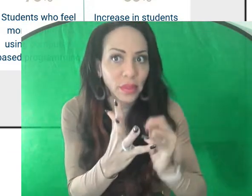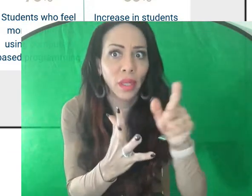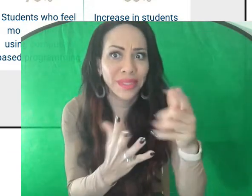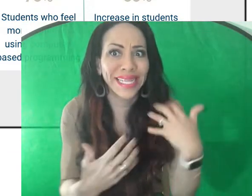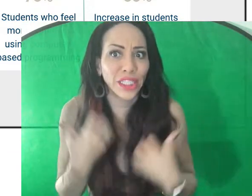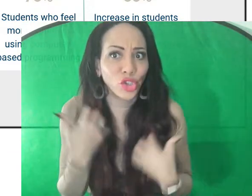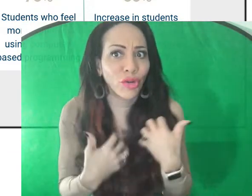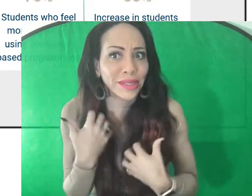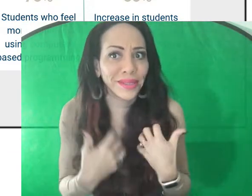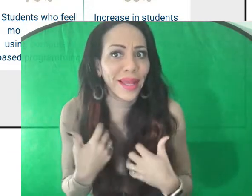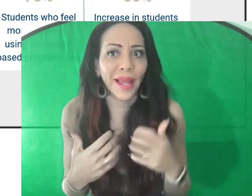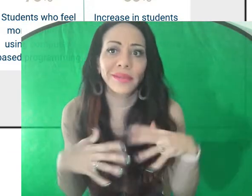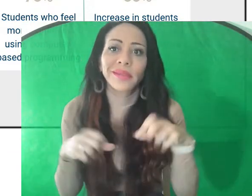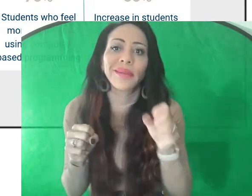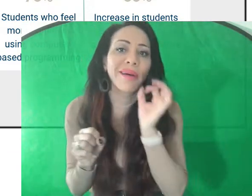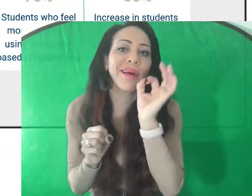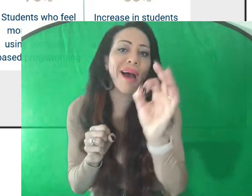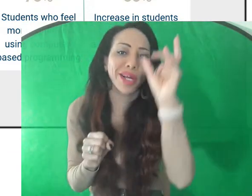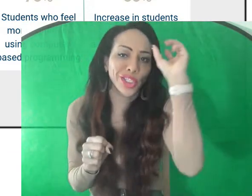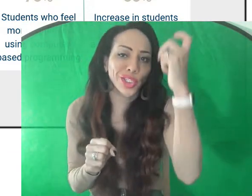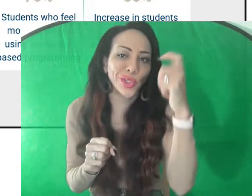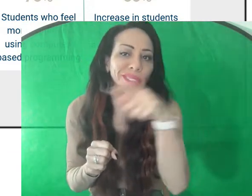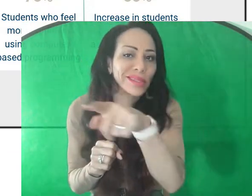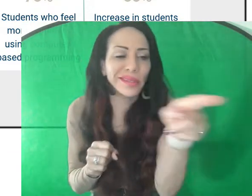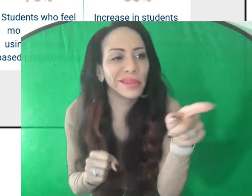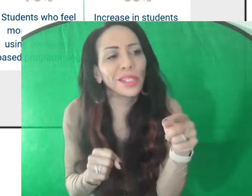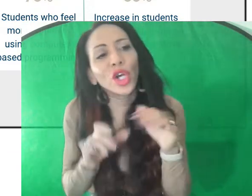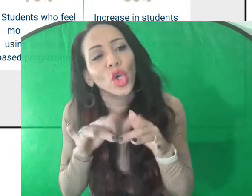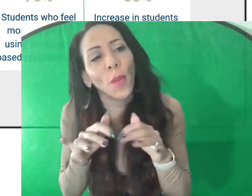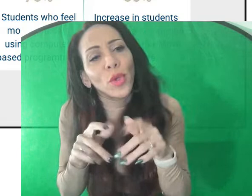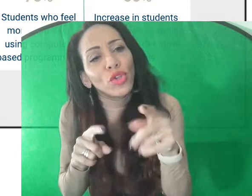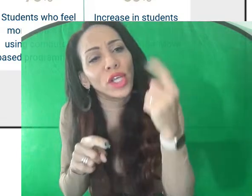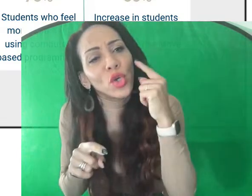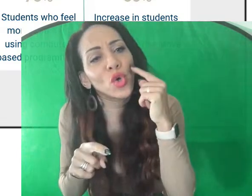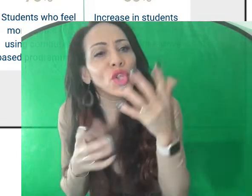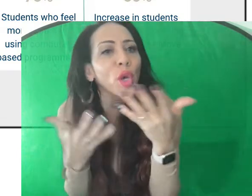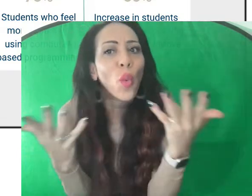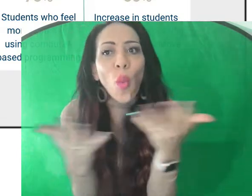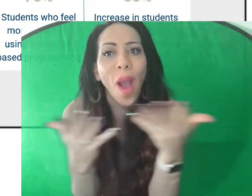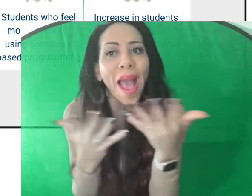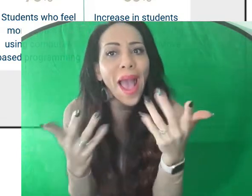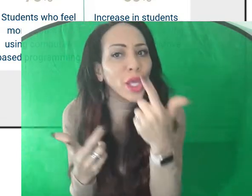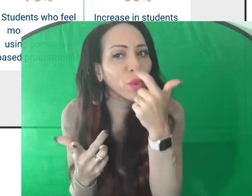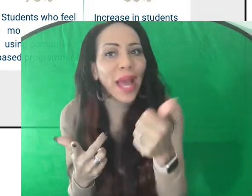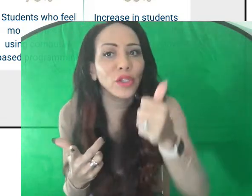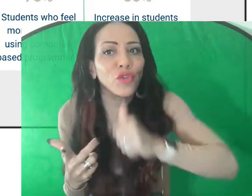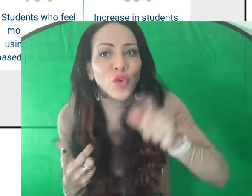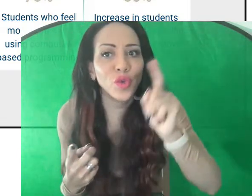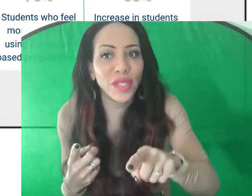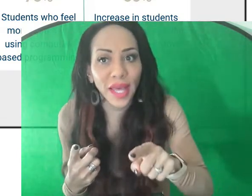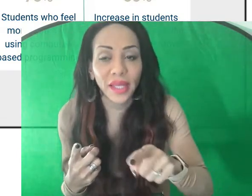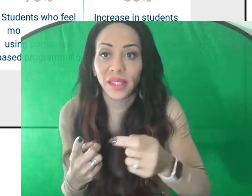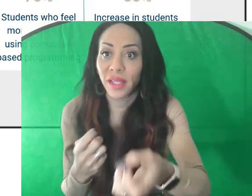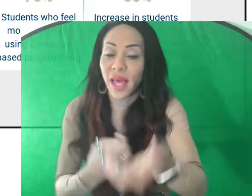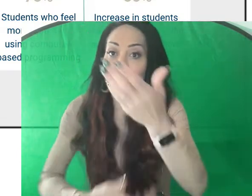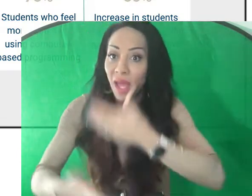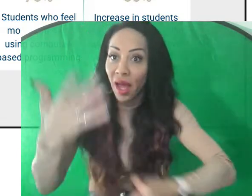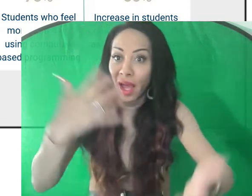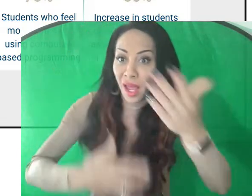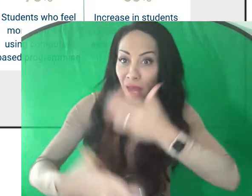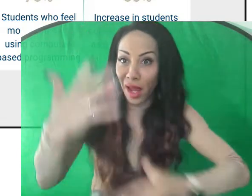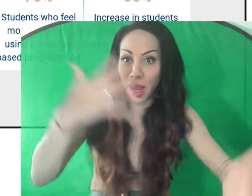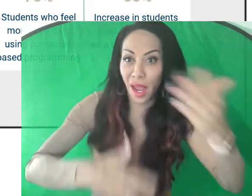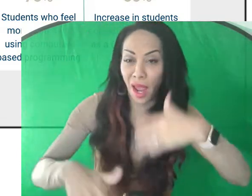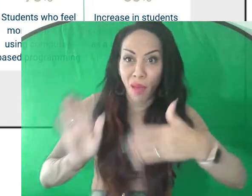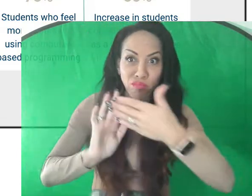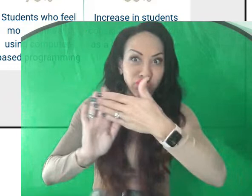of start asking students where they think computing goes, and it is quite a small repertoire of jobs that they consider for digital and computing, and so it's just kind of trying